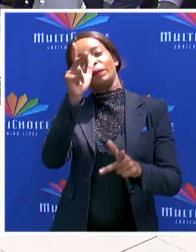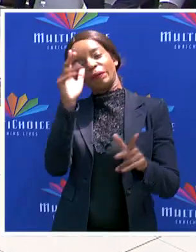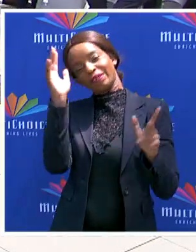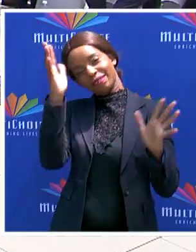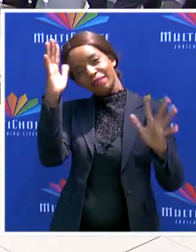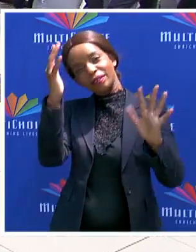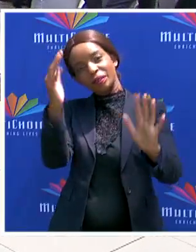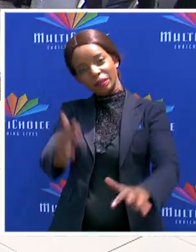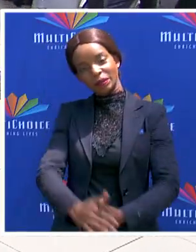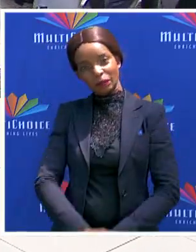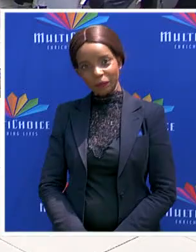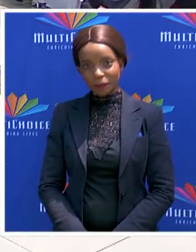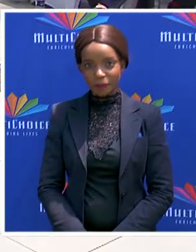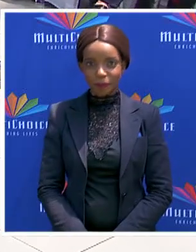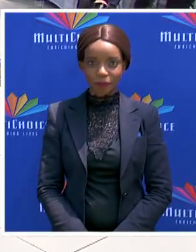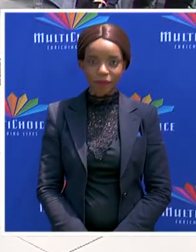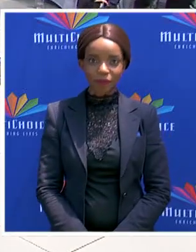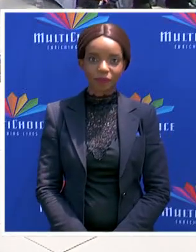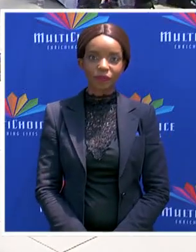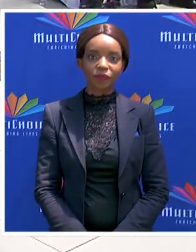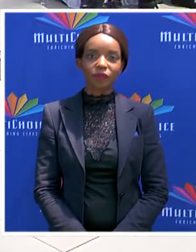here's my thing.